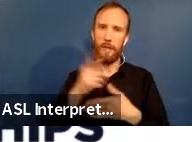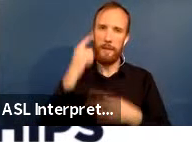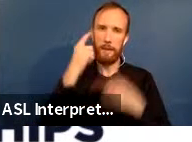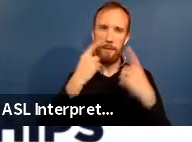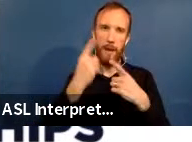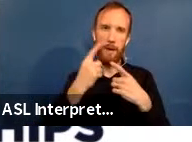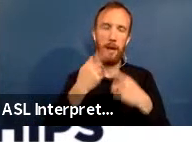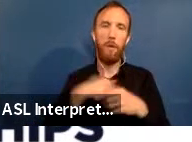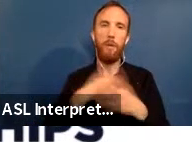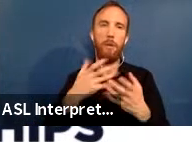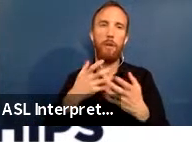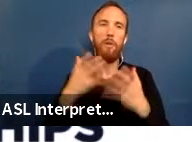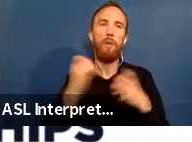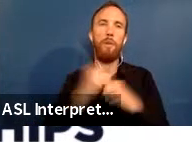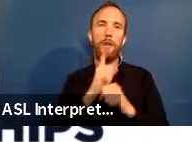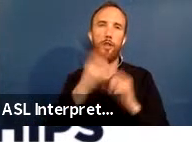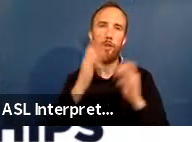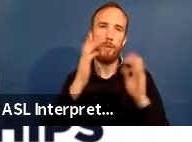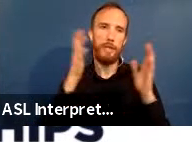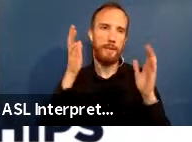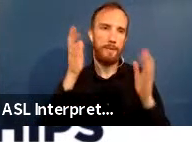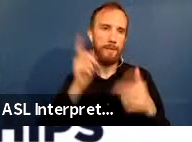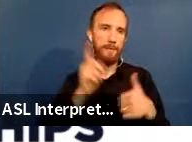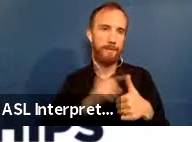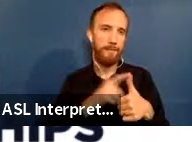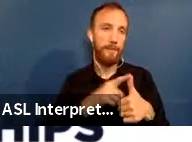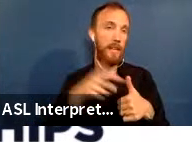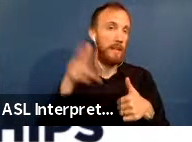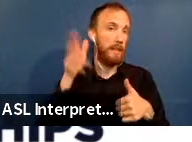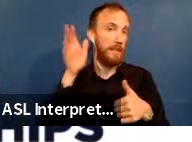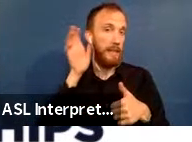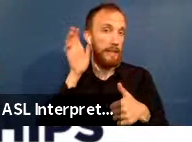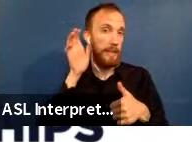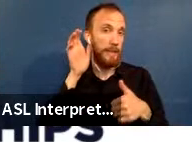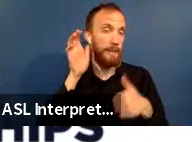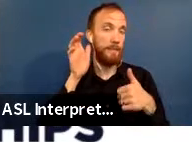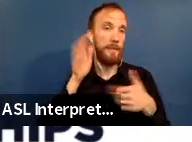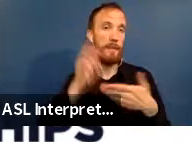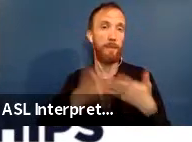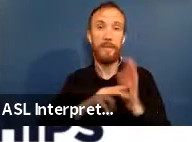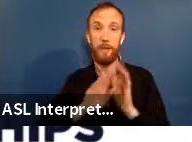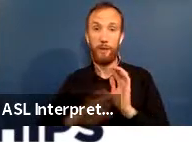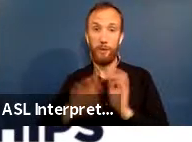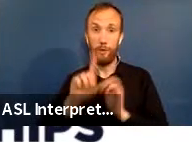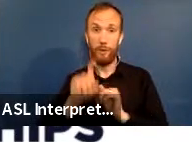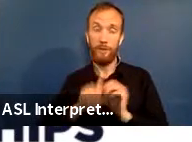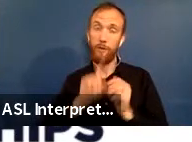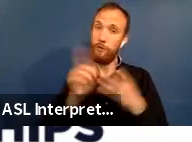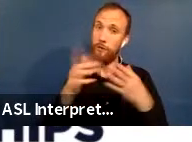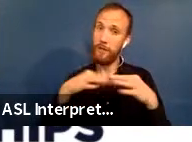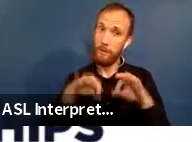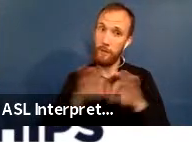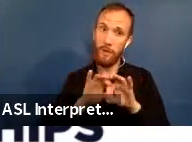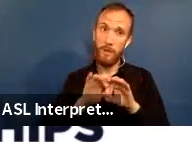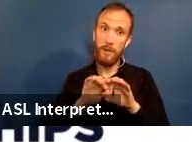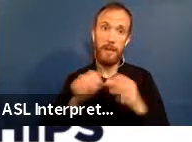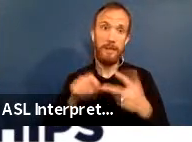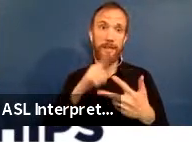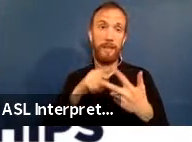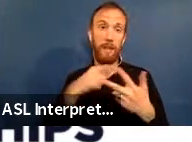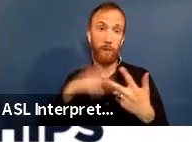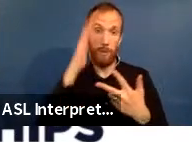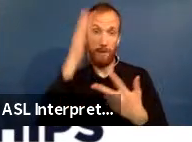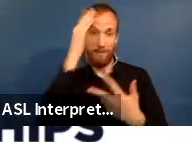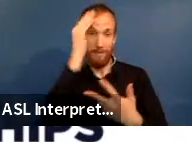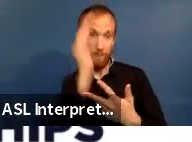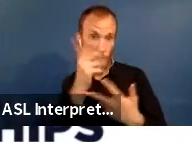want to make sure that we're spending time listening. So those questions are really important. We're about to inform you with a lot of information. And in the